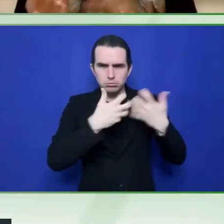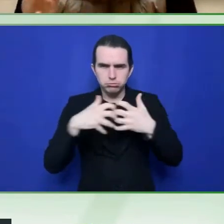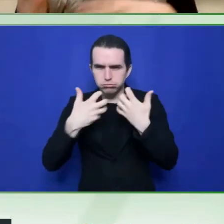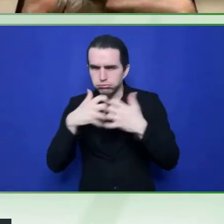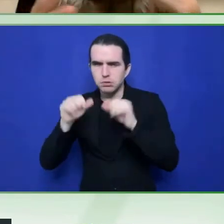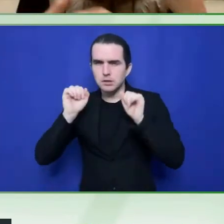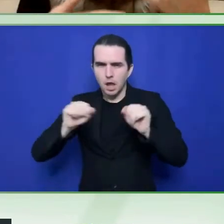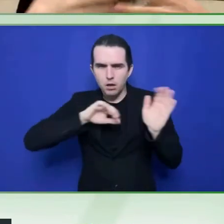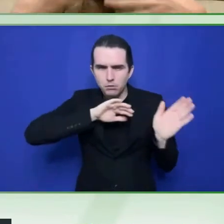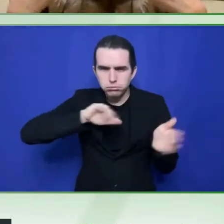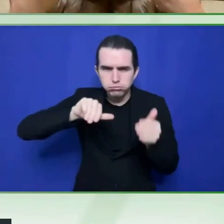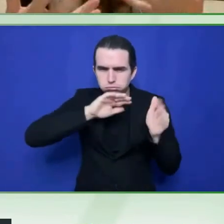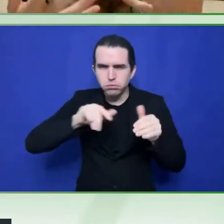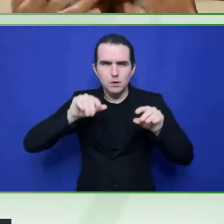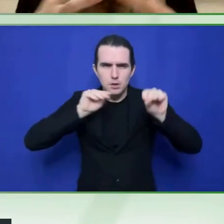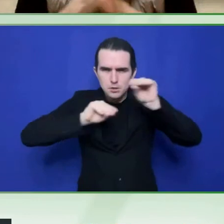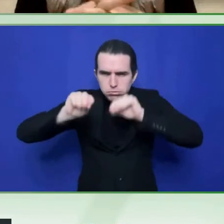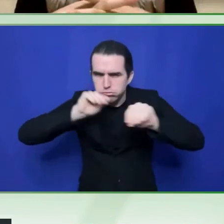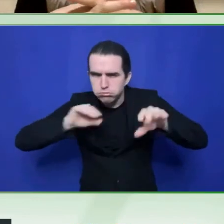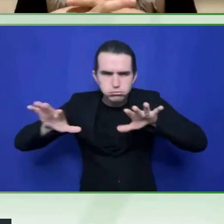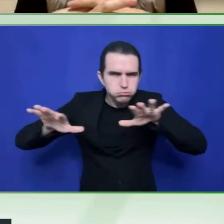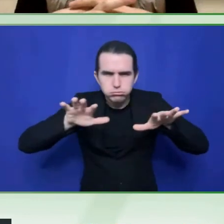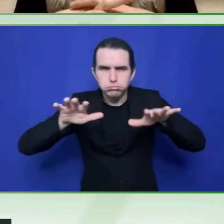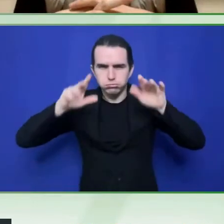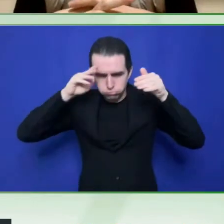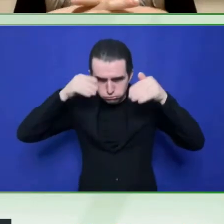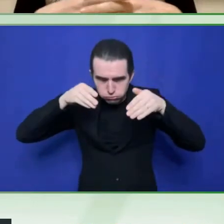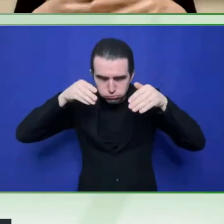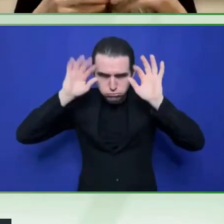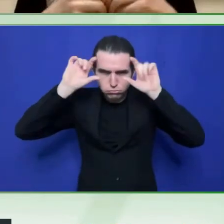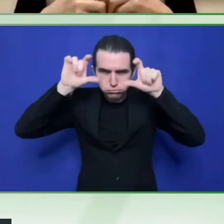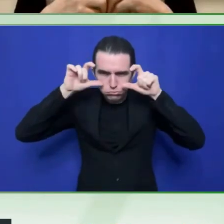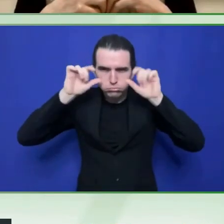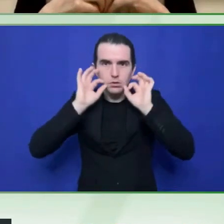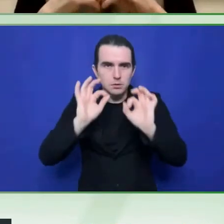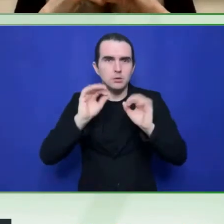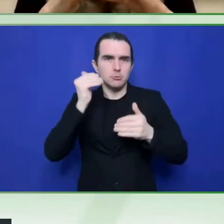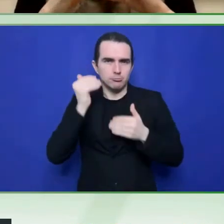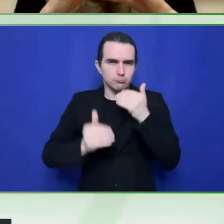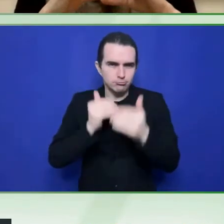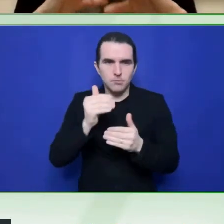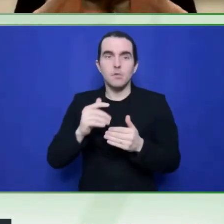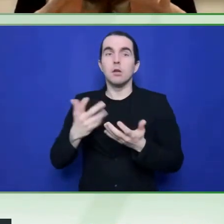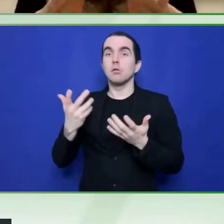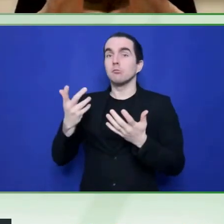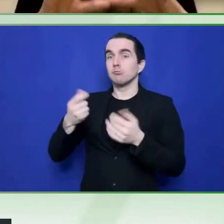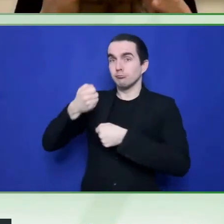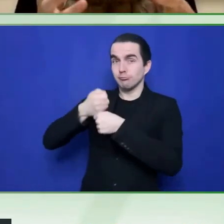an open market. This is the project we did with Flex as an example. So we helped Flex to